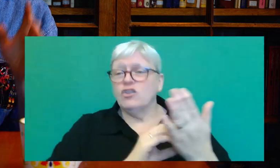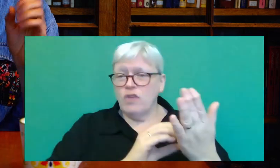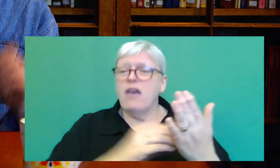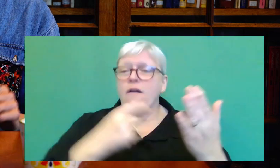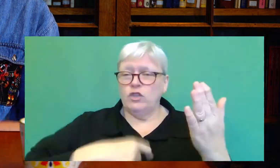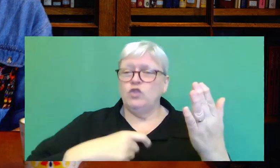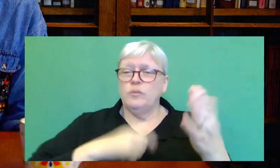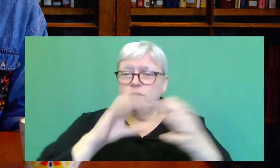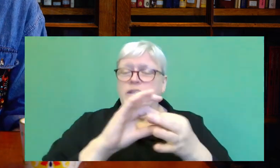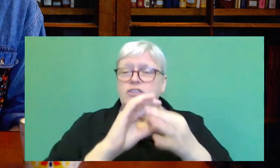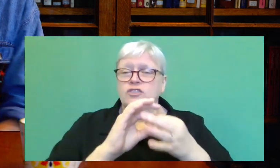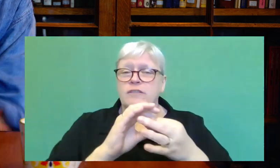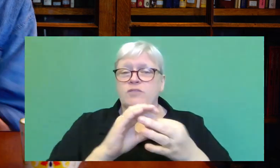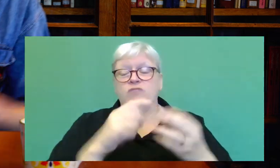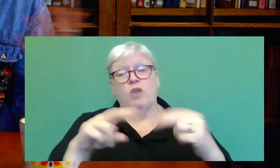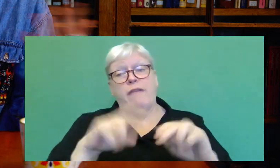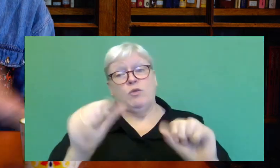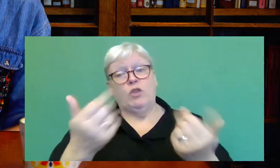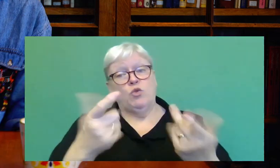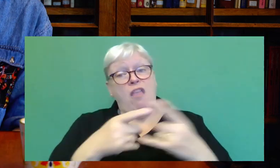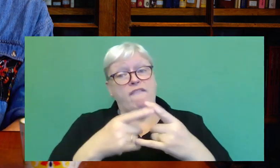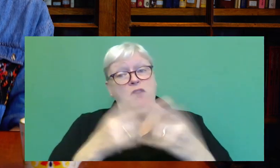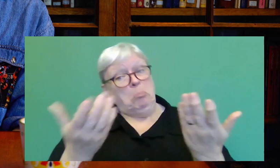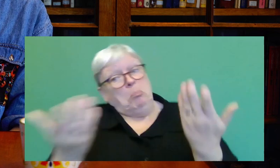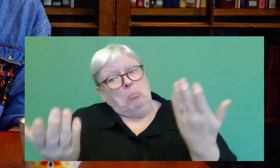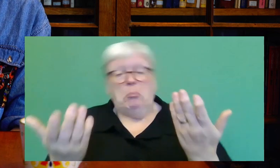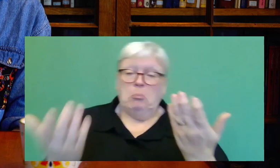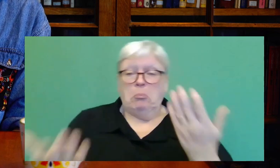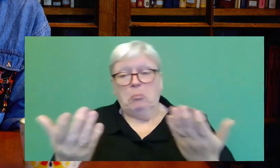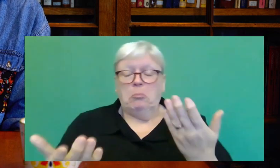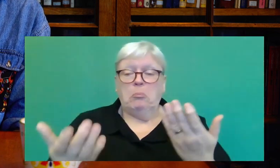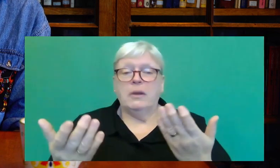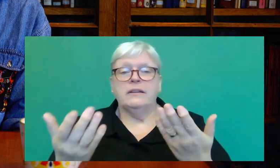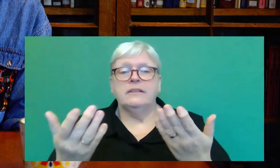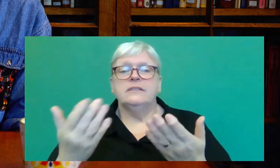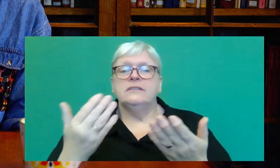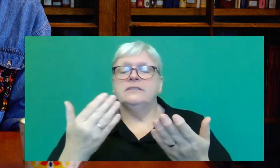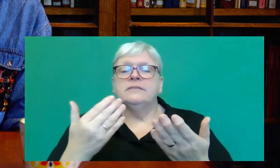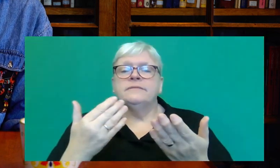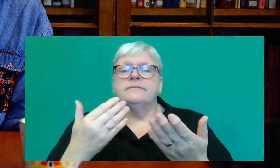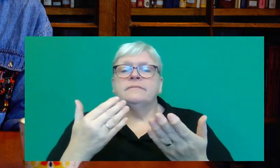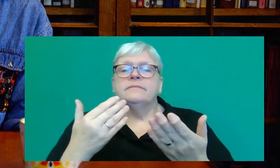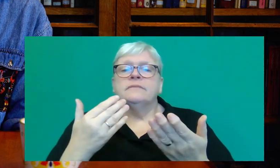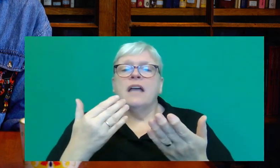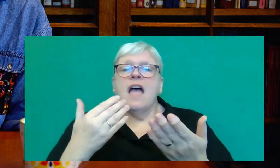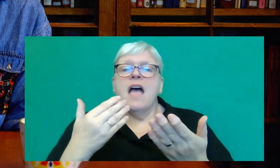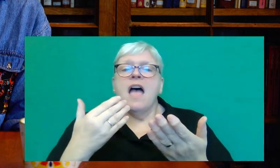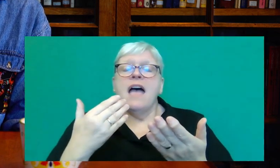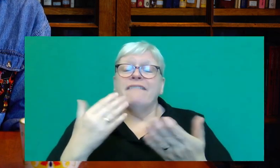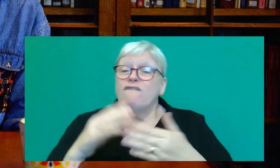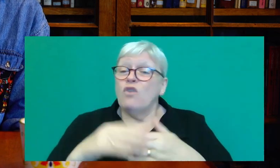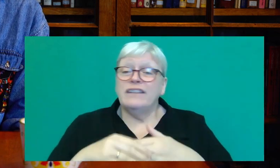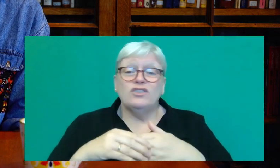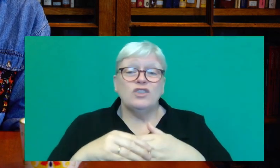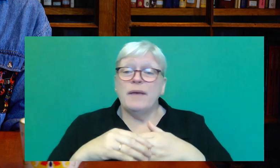lover, which is uncommon to the levels of friendship that we're talking about. So, and it's friendships that perdure. It's friends